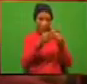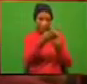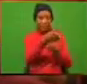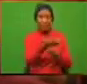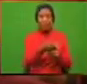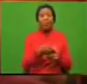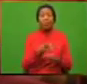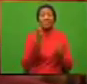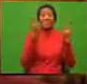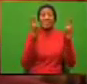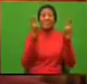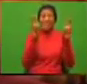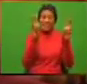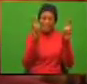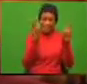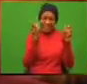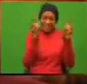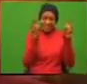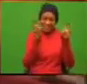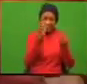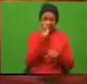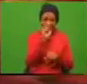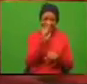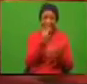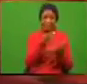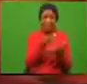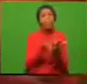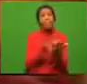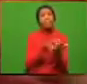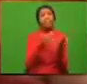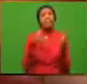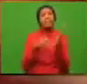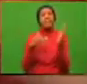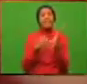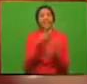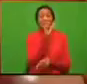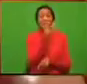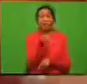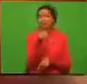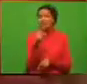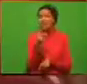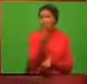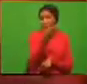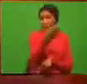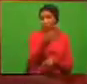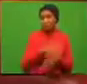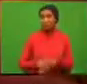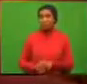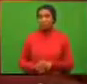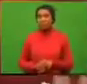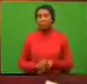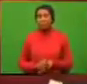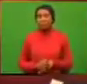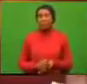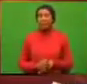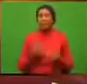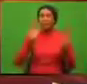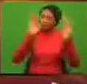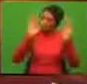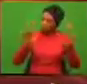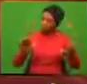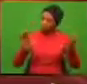rightful title as a matriculant, seeing that there are order, confusions of titles today. Honourable Lozi. This is a